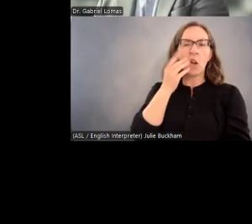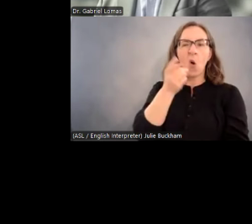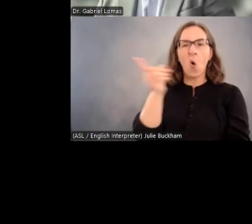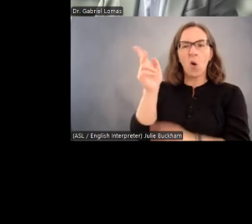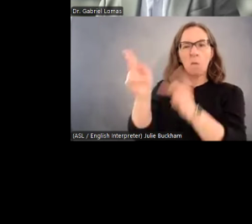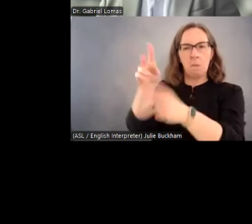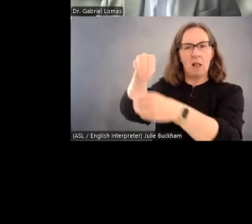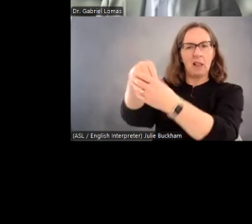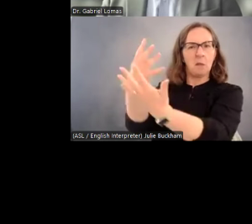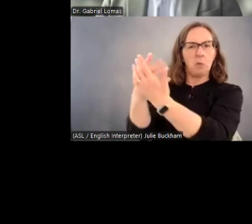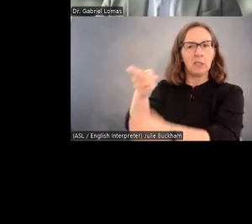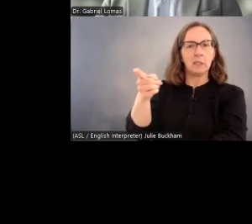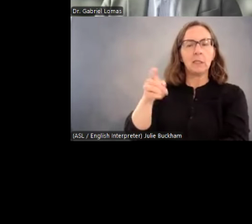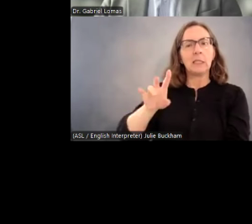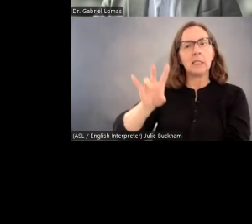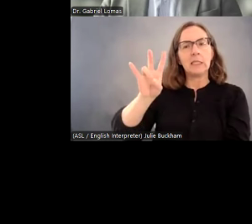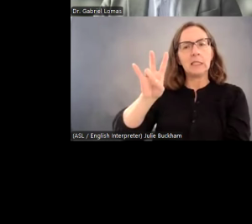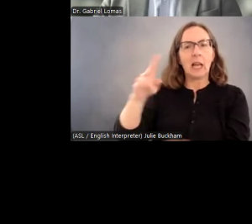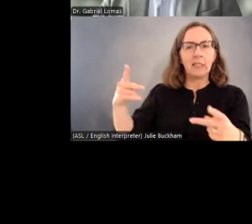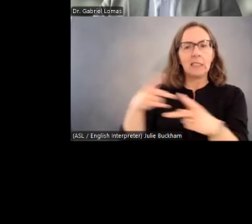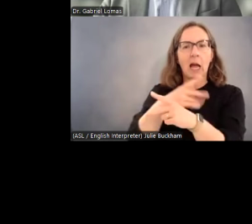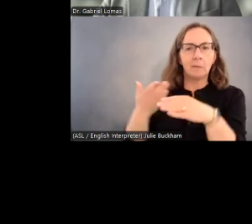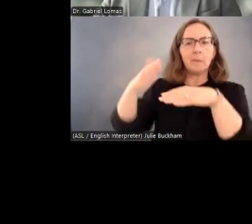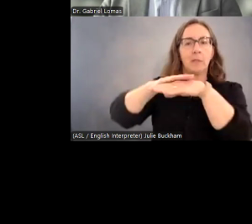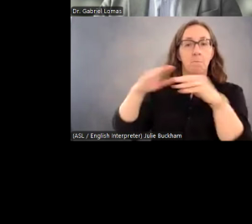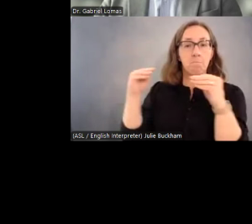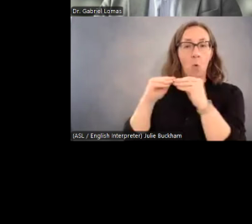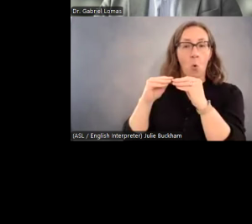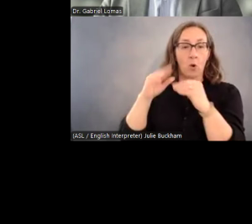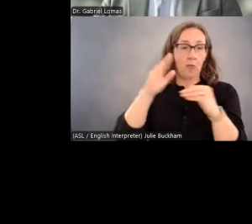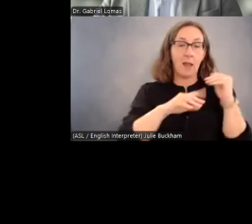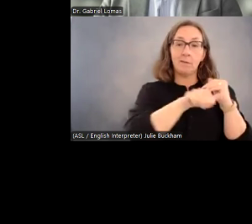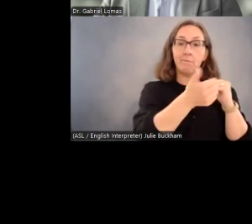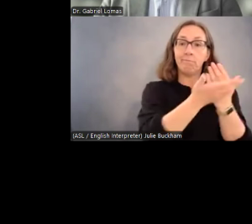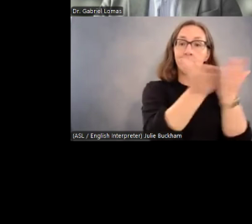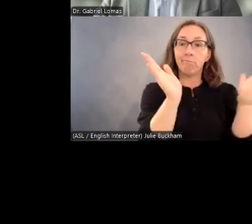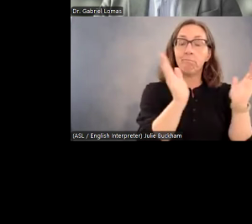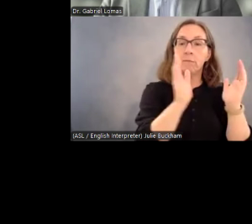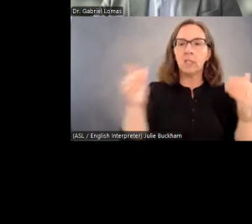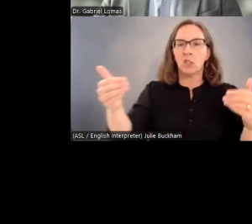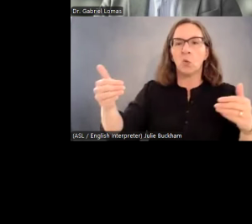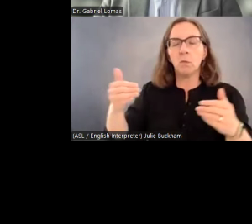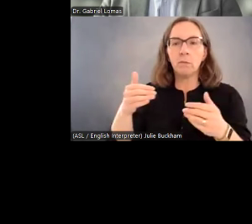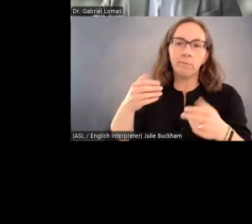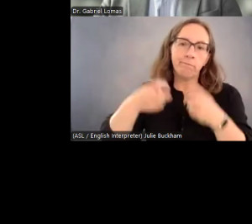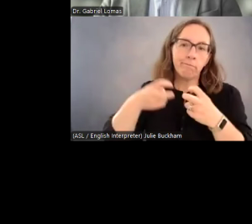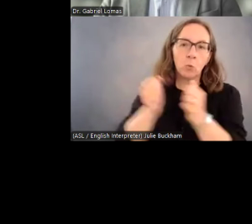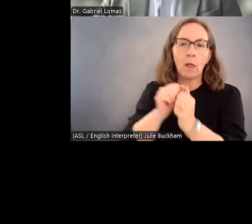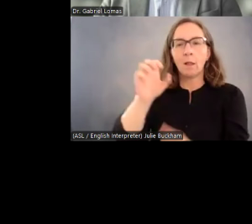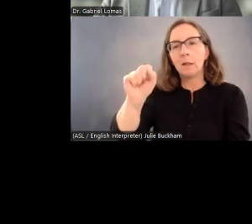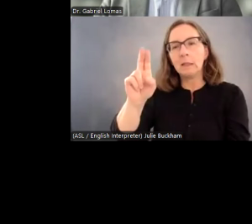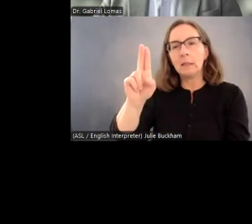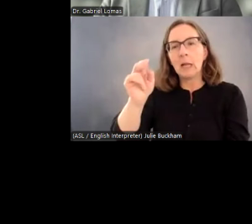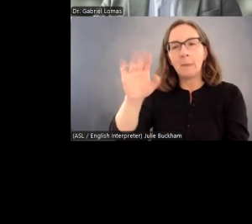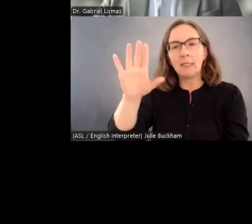probably 7 times more likely than individuals in the general population to have a substance use disorder. And